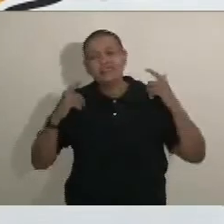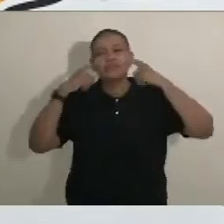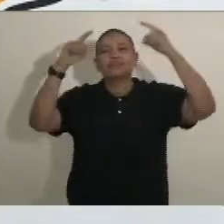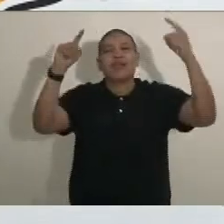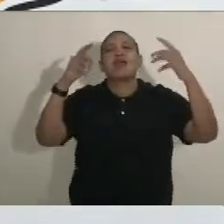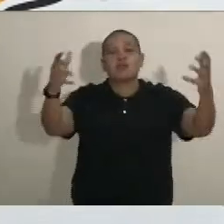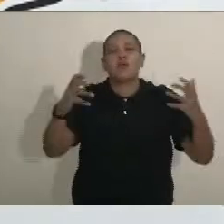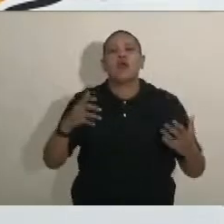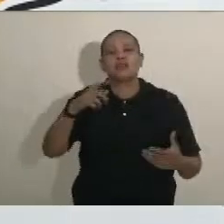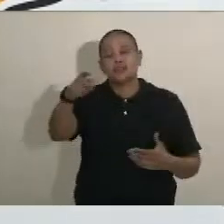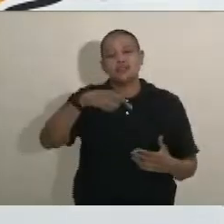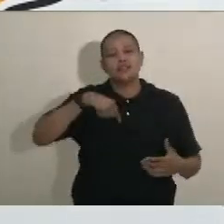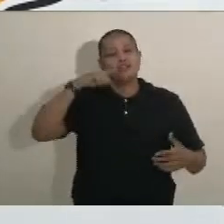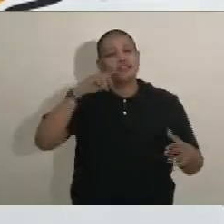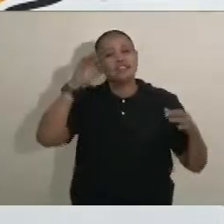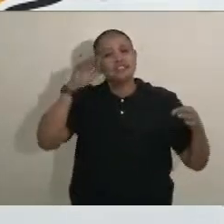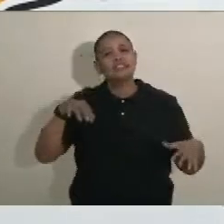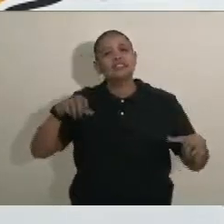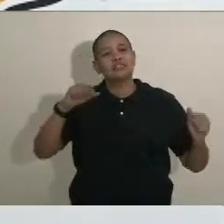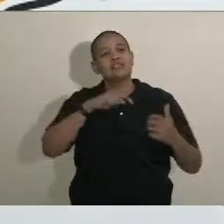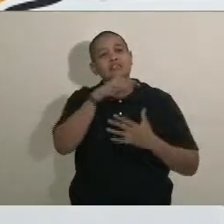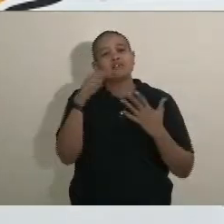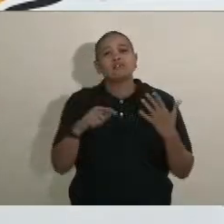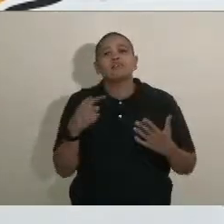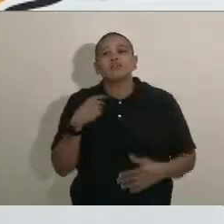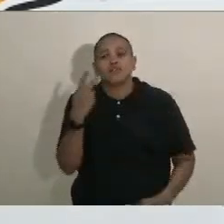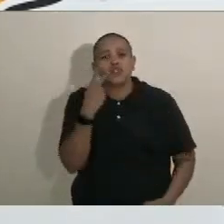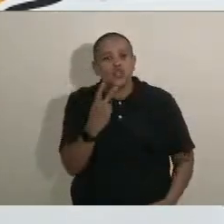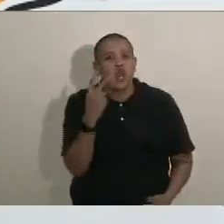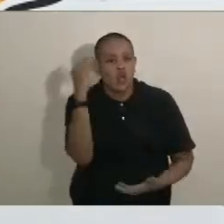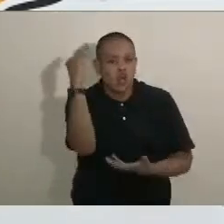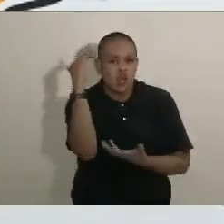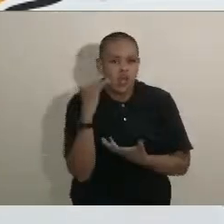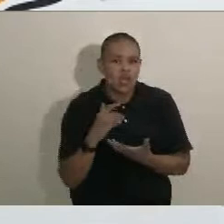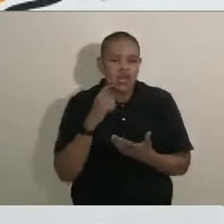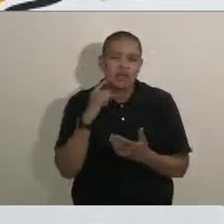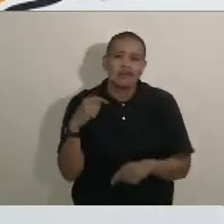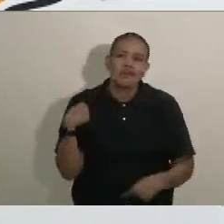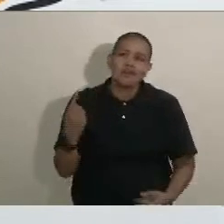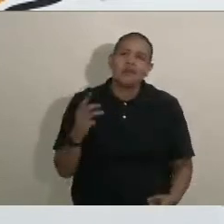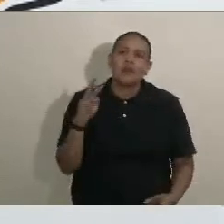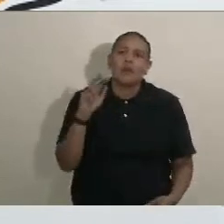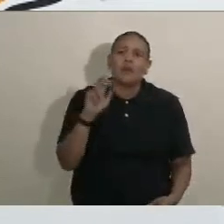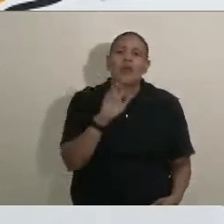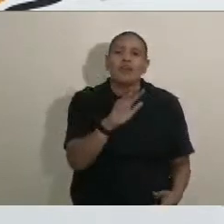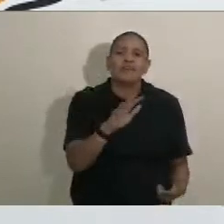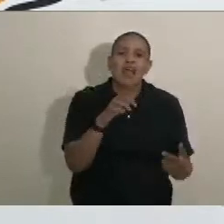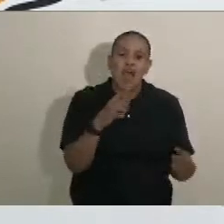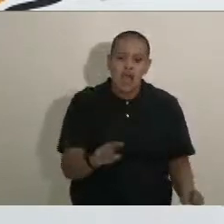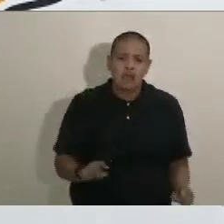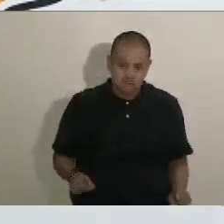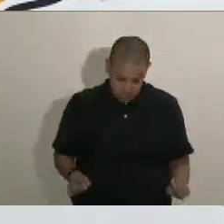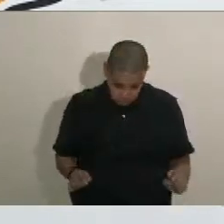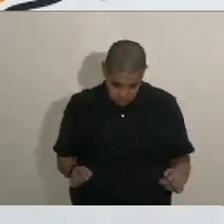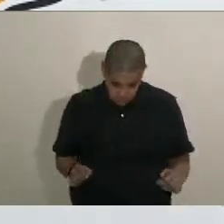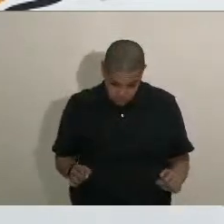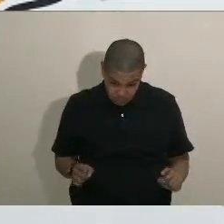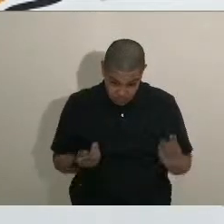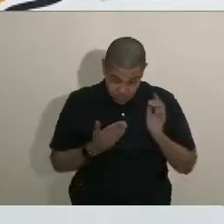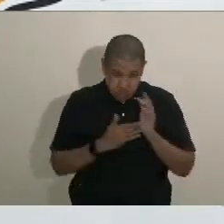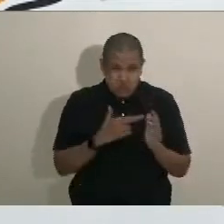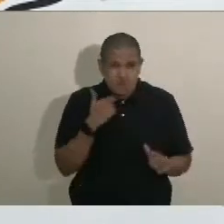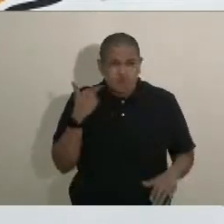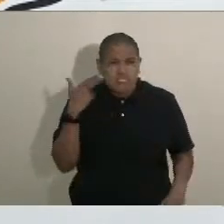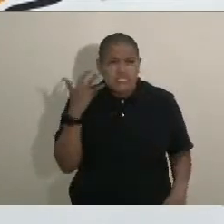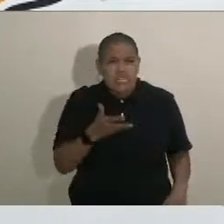when we decided to take those measures once we saw the decline of the last wave. So again, there are